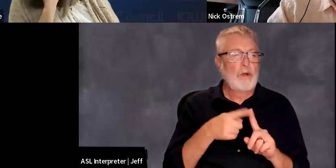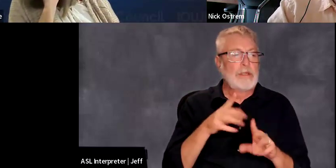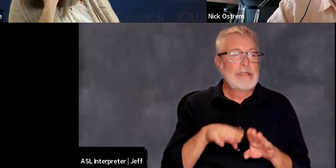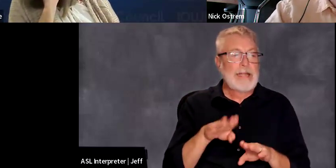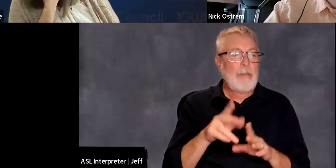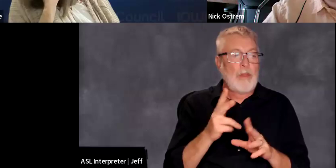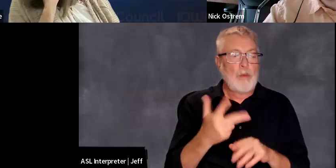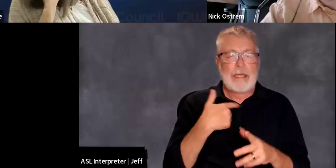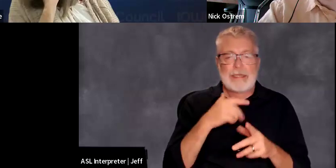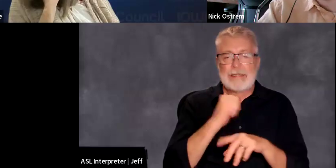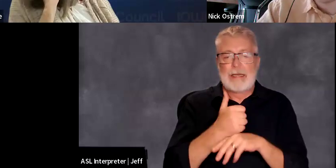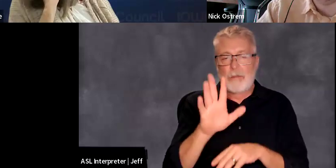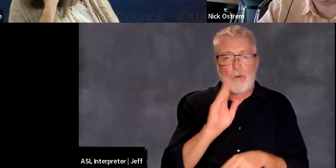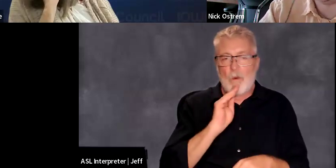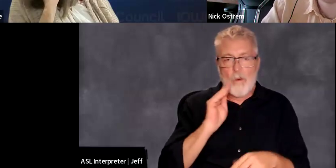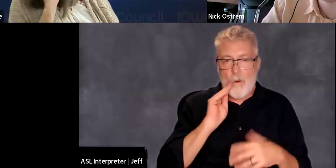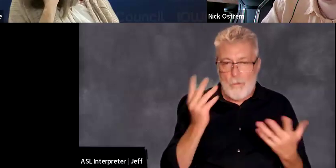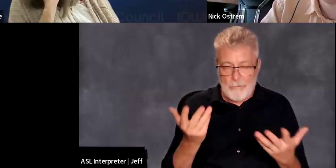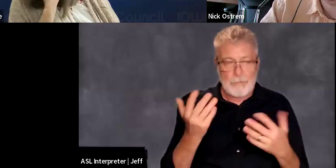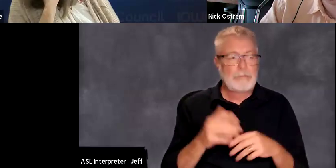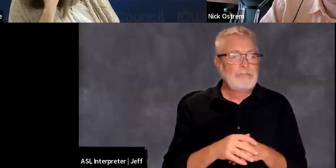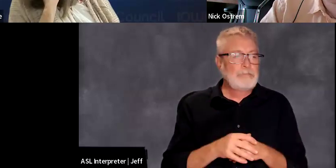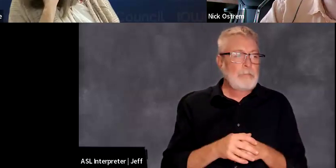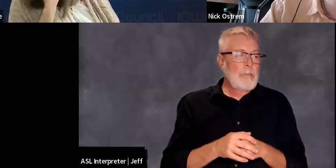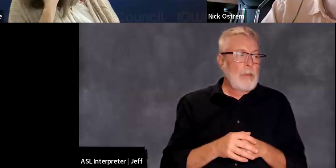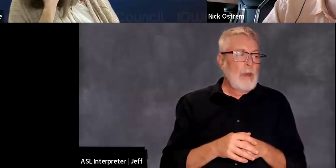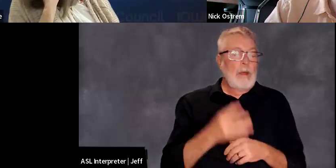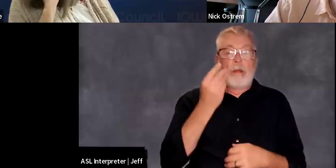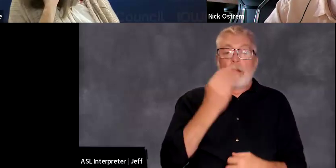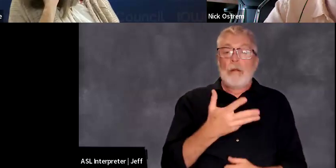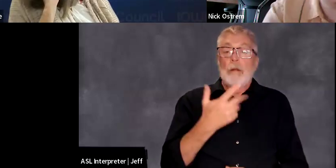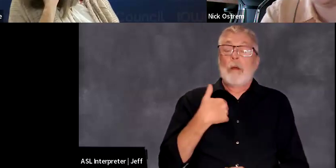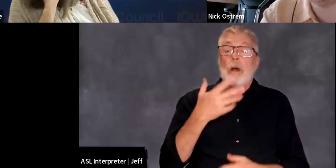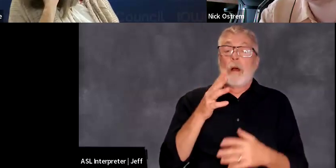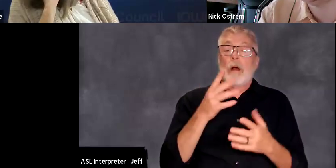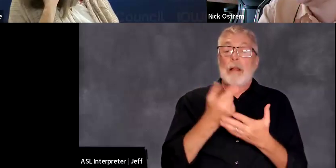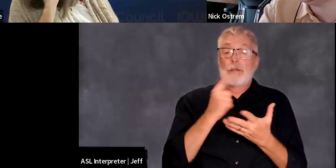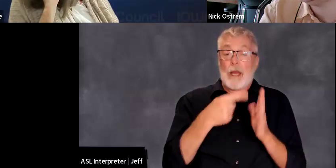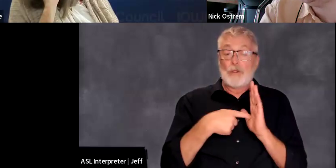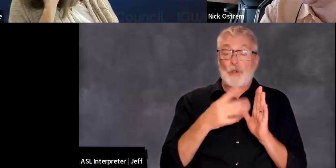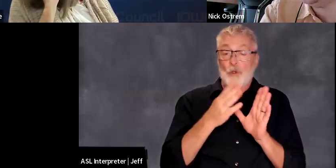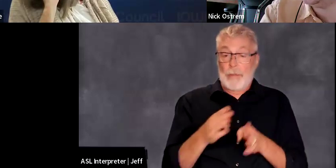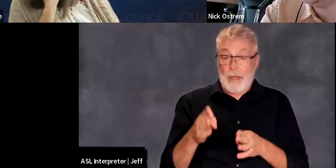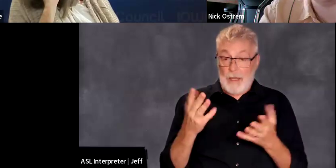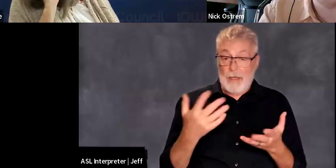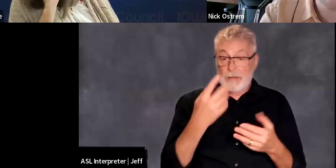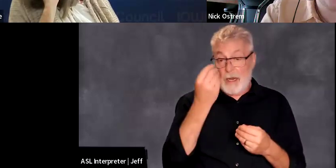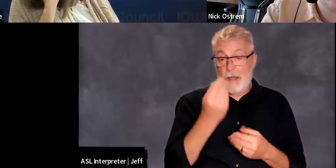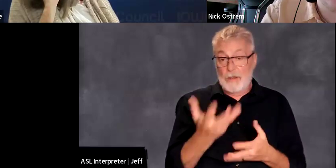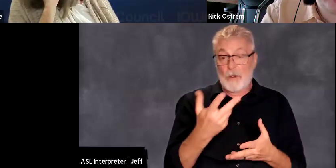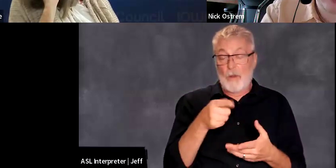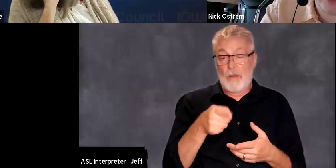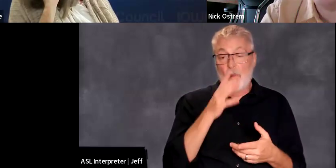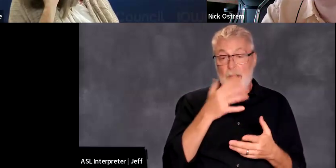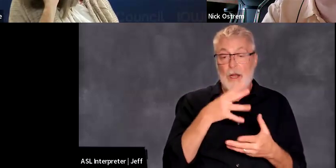is setting up your household. So last week when I showed you your plans and told you that they would eventually